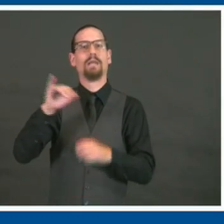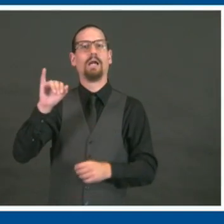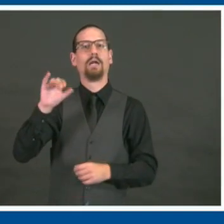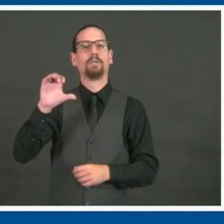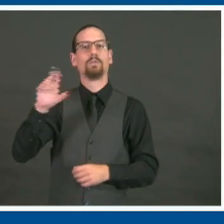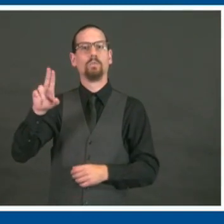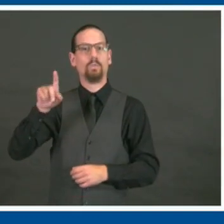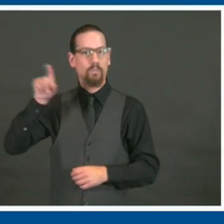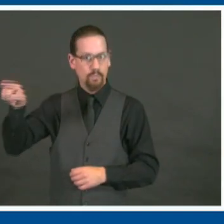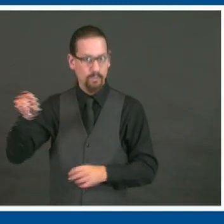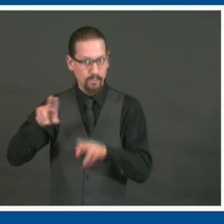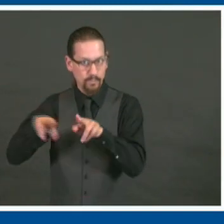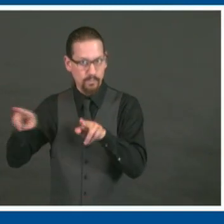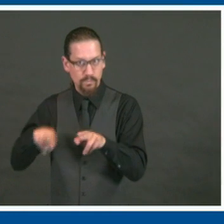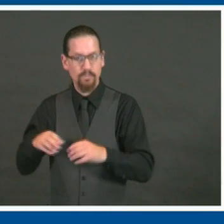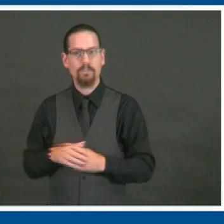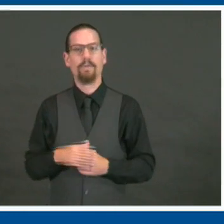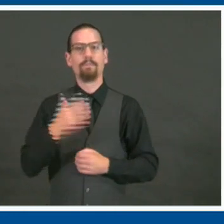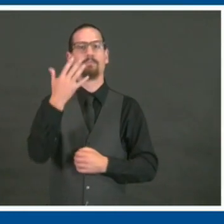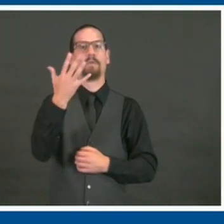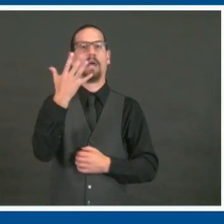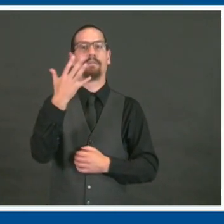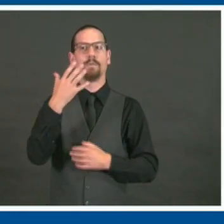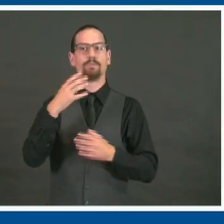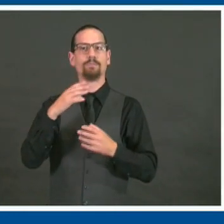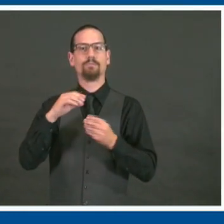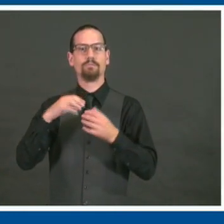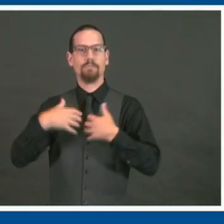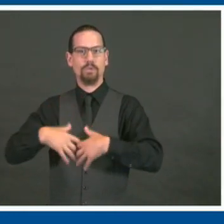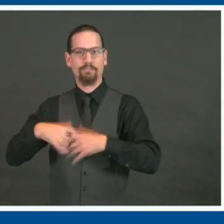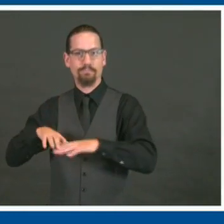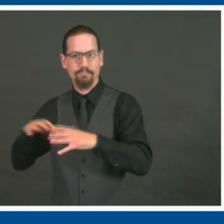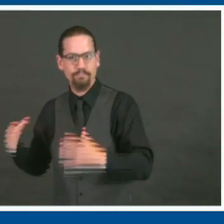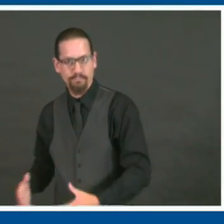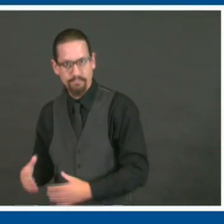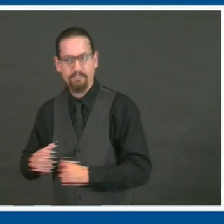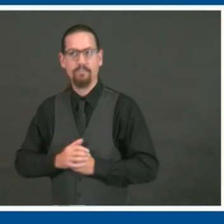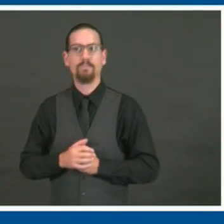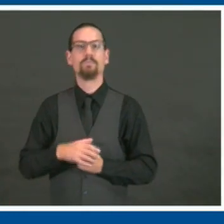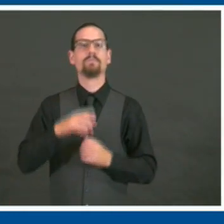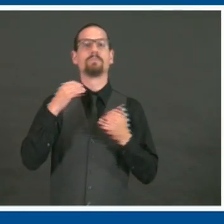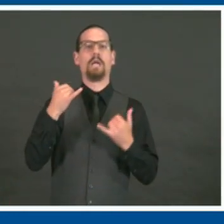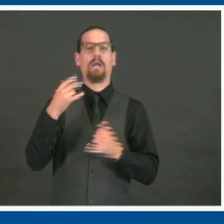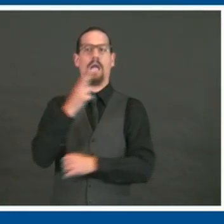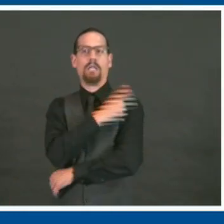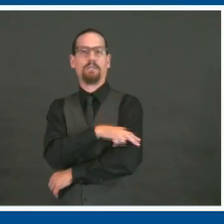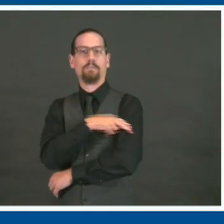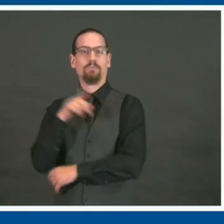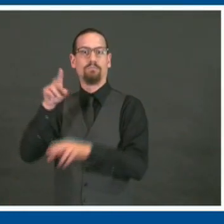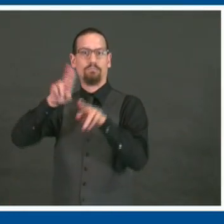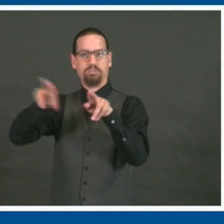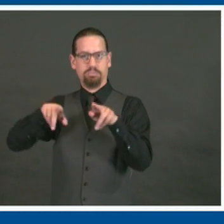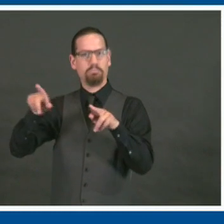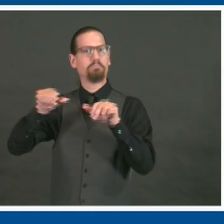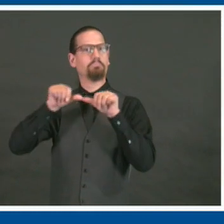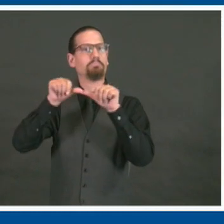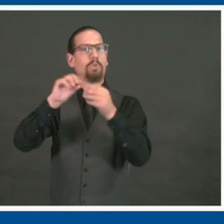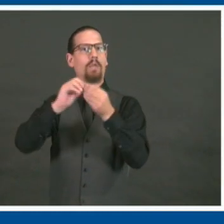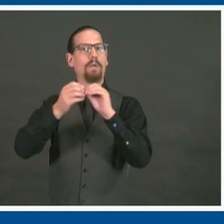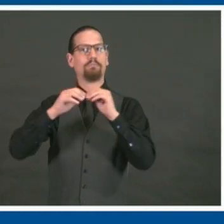Similar to our case numbers, our hospitalization numbers have been relatively stable for the past week.